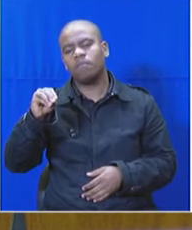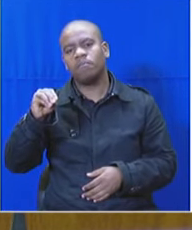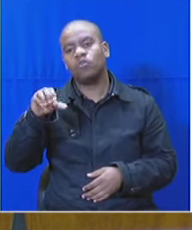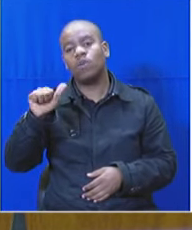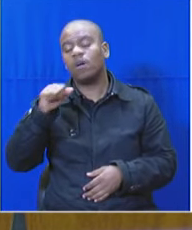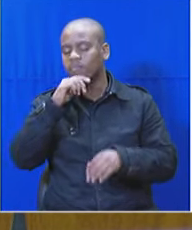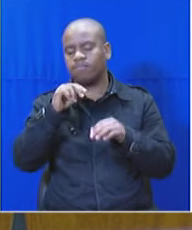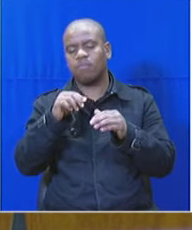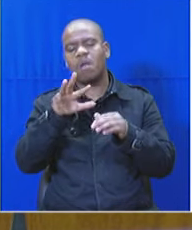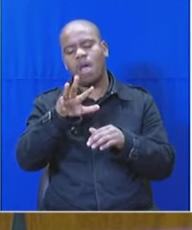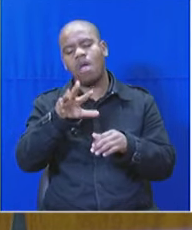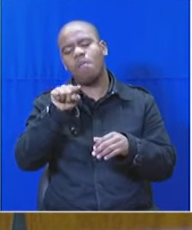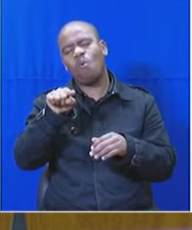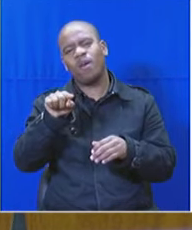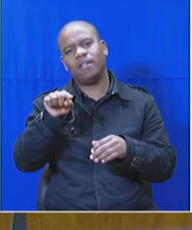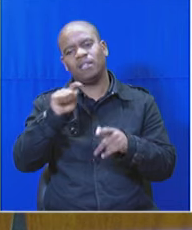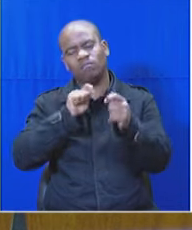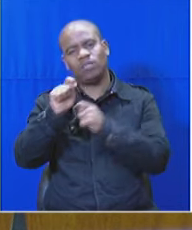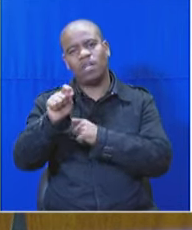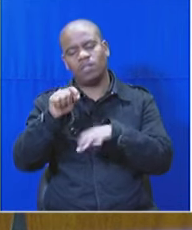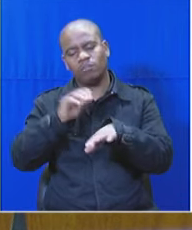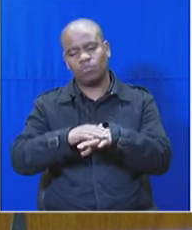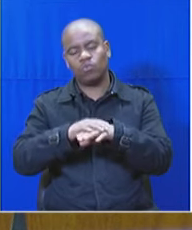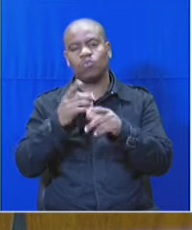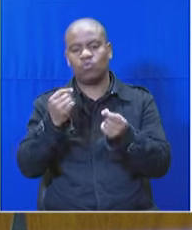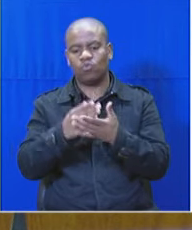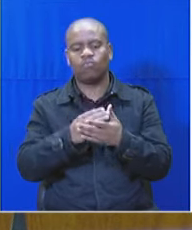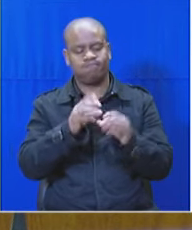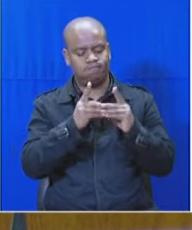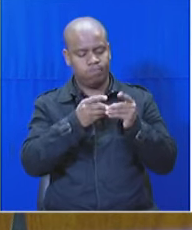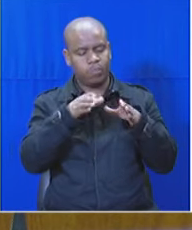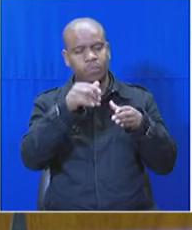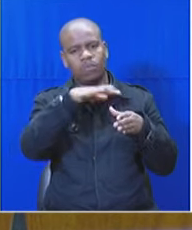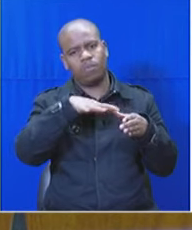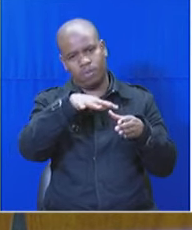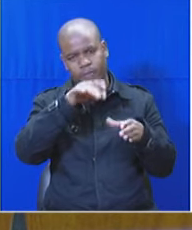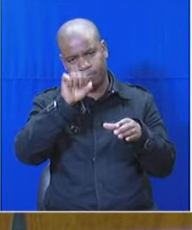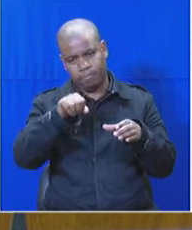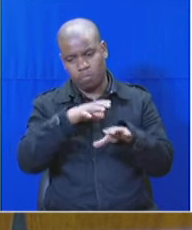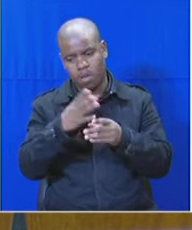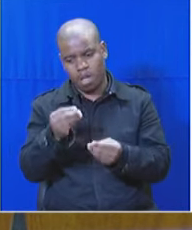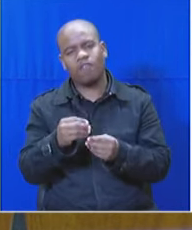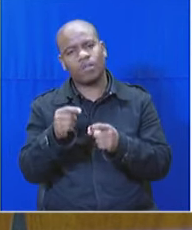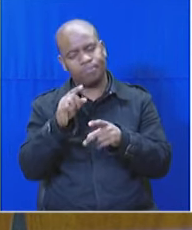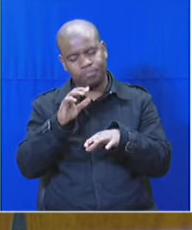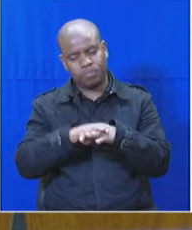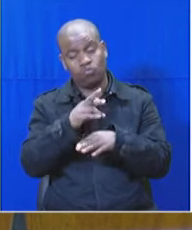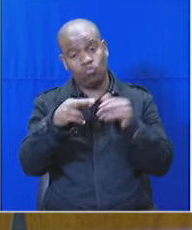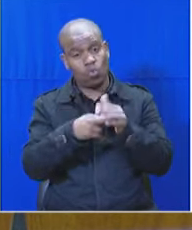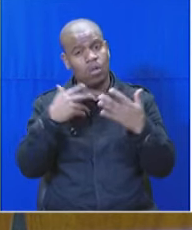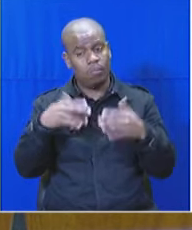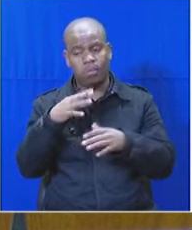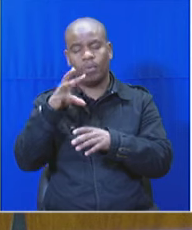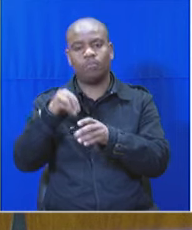turn around the South African economy, and the Department of Rural Development and Land Reform has a significant role to play